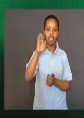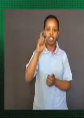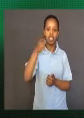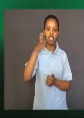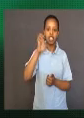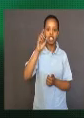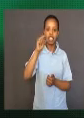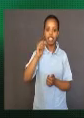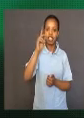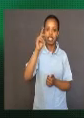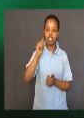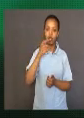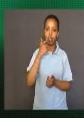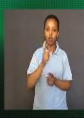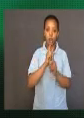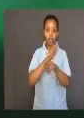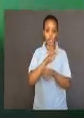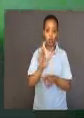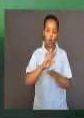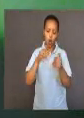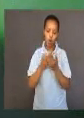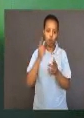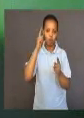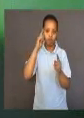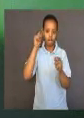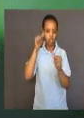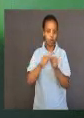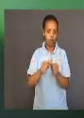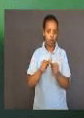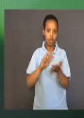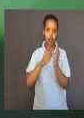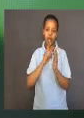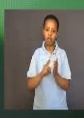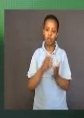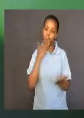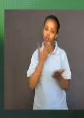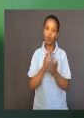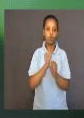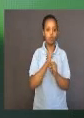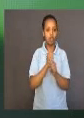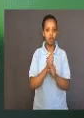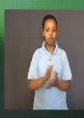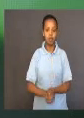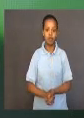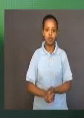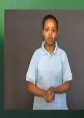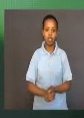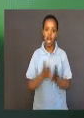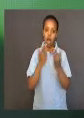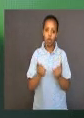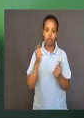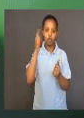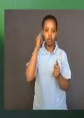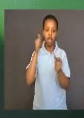were able to remember all of them. Great job. Remember that